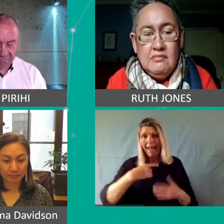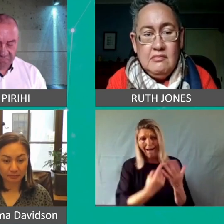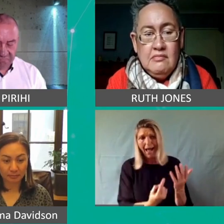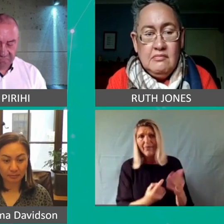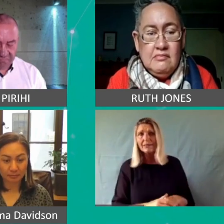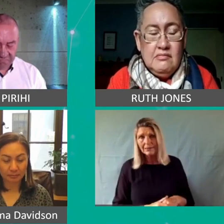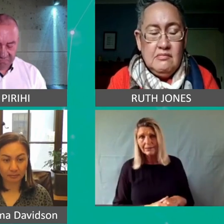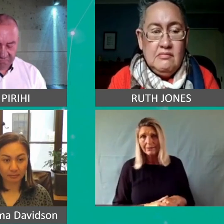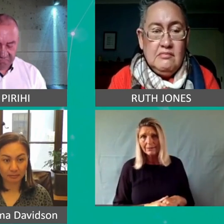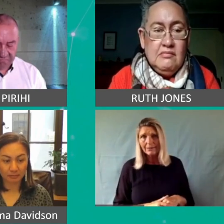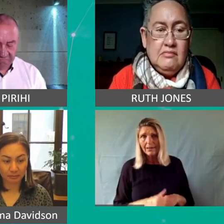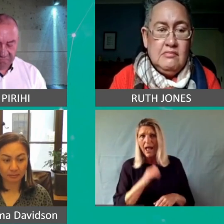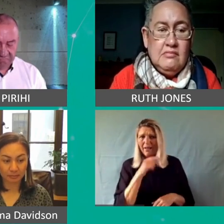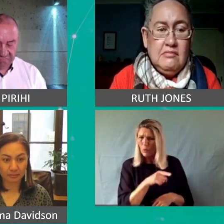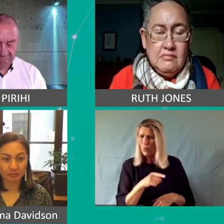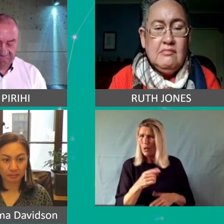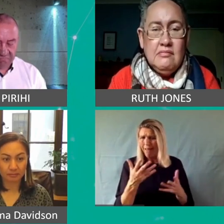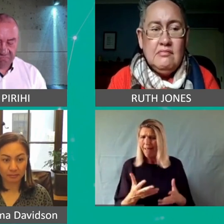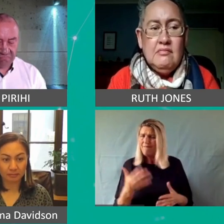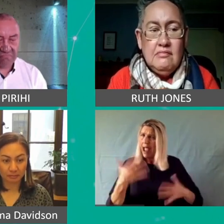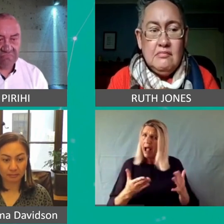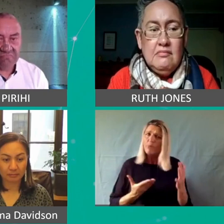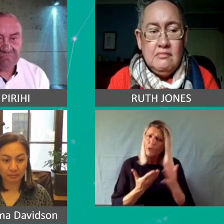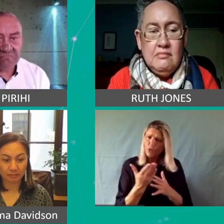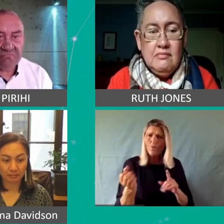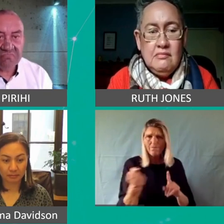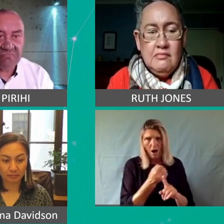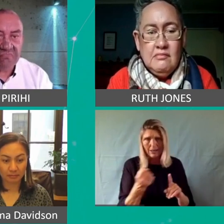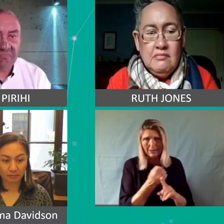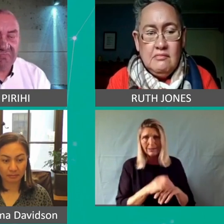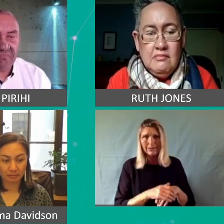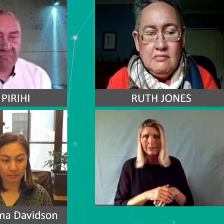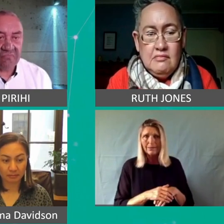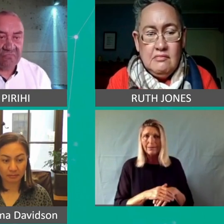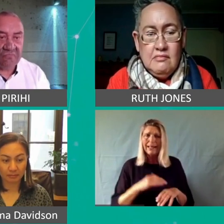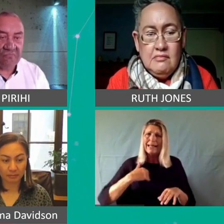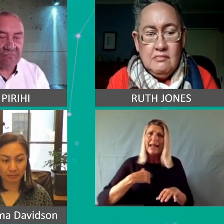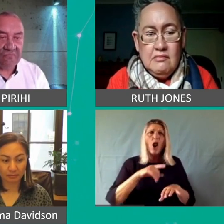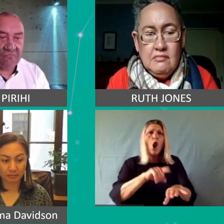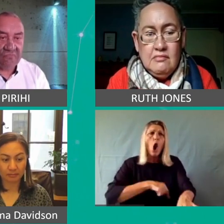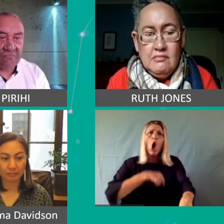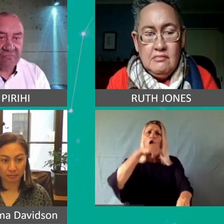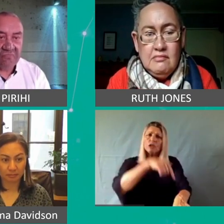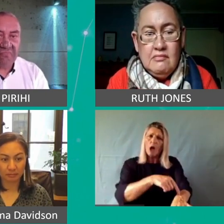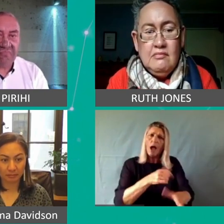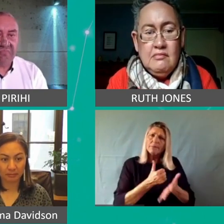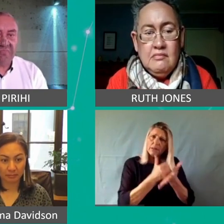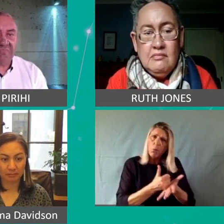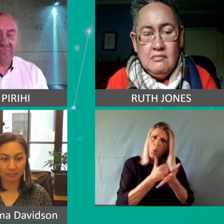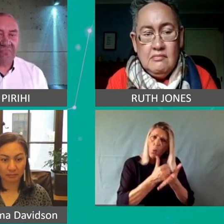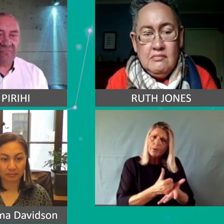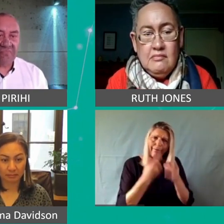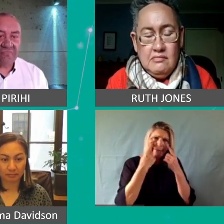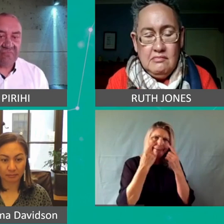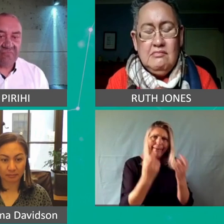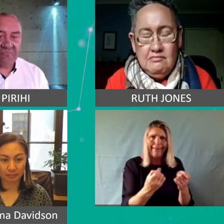been really harmed by violence and therefore need long-term supportive care over and above that